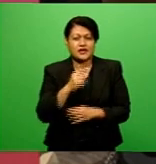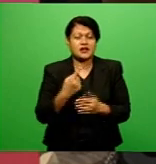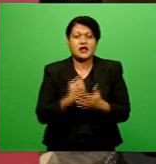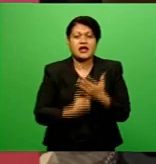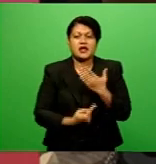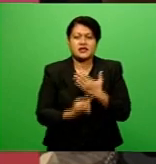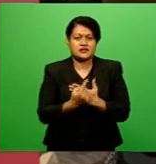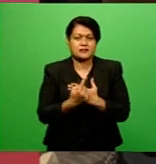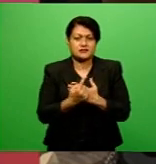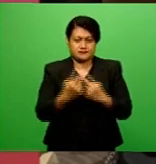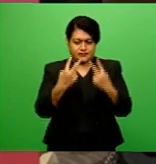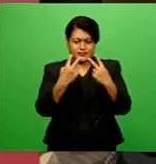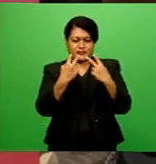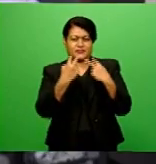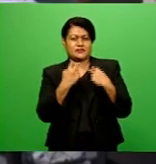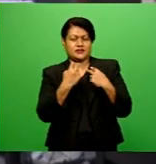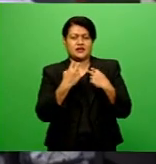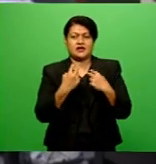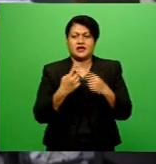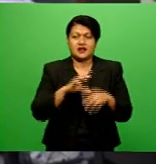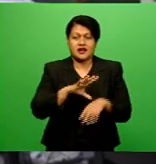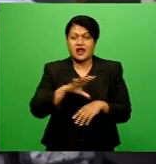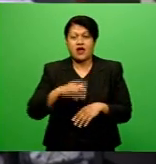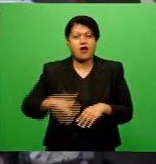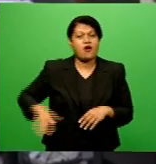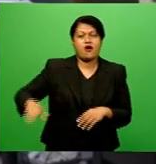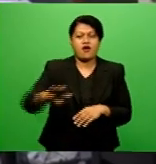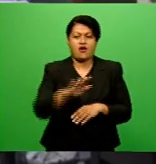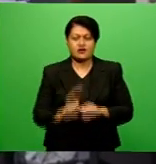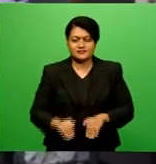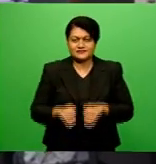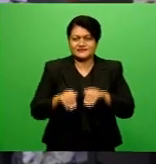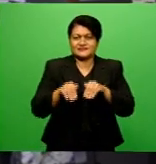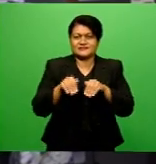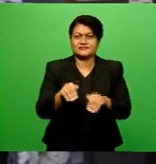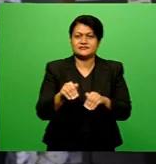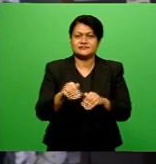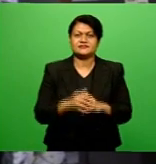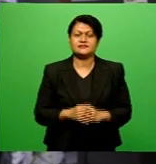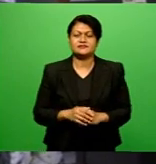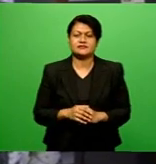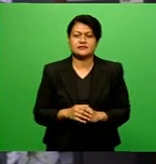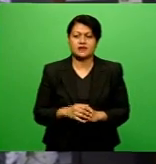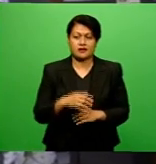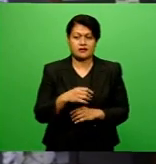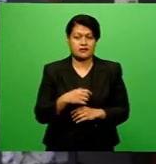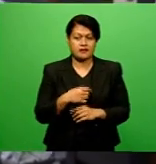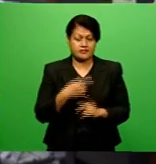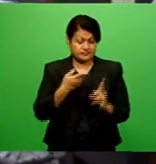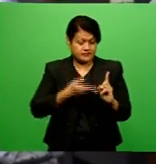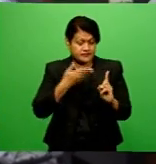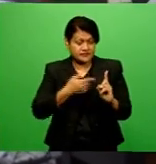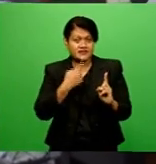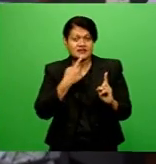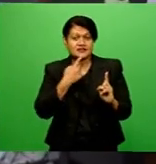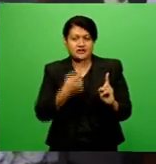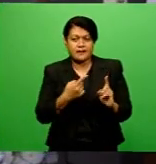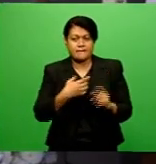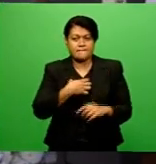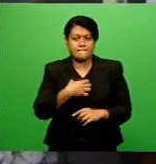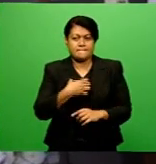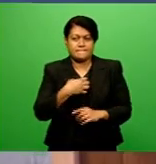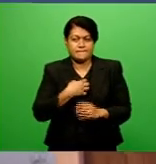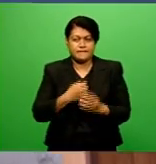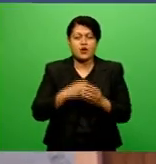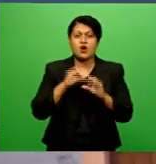So everyone got to participate. Mbatiweti says more coaching programs are scheduled for next year as it